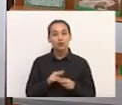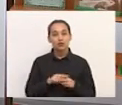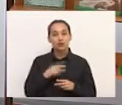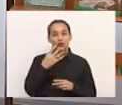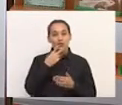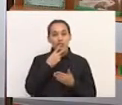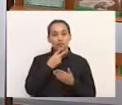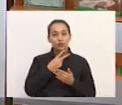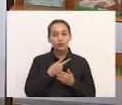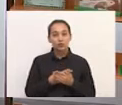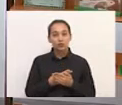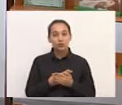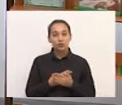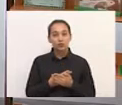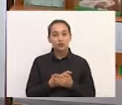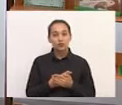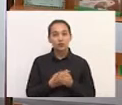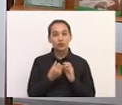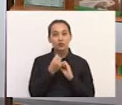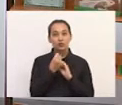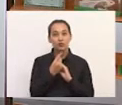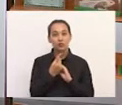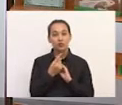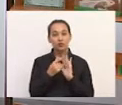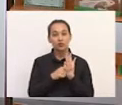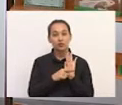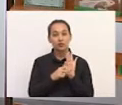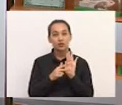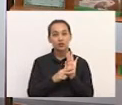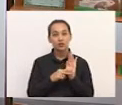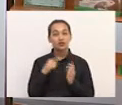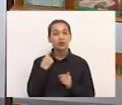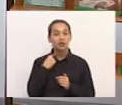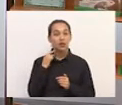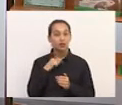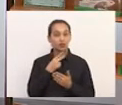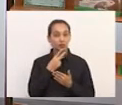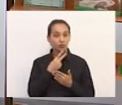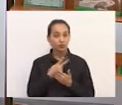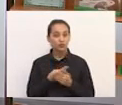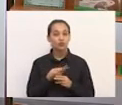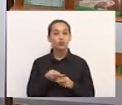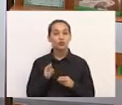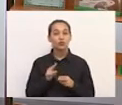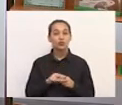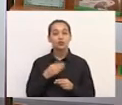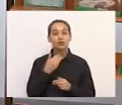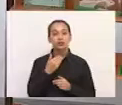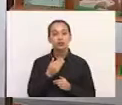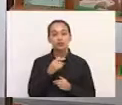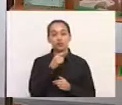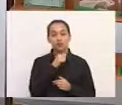rasmimizda e'tibor bergan bo'lsangiz, 11, 7, 8 raqamlarini keltirib o'tdim. Chunki sizning